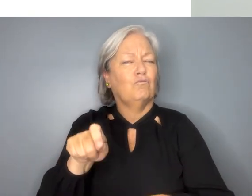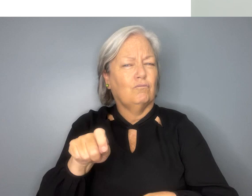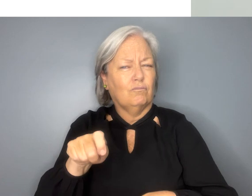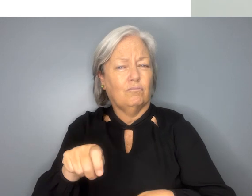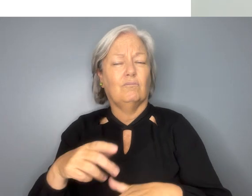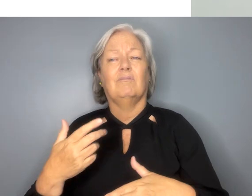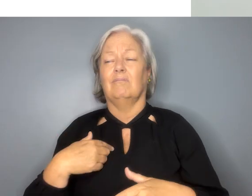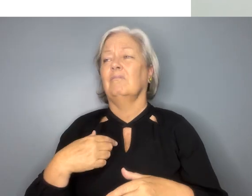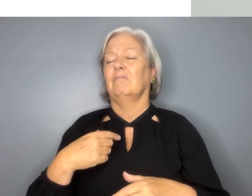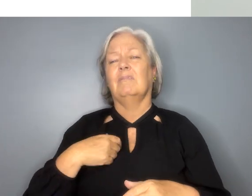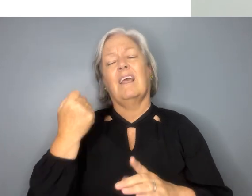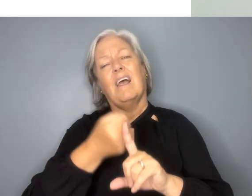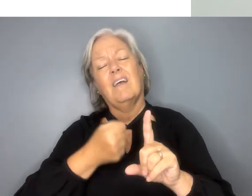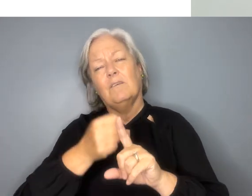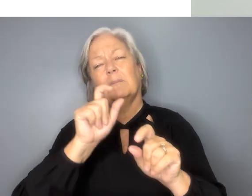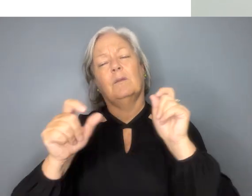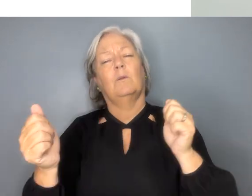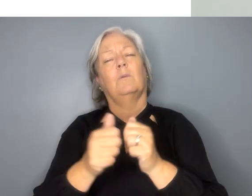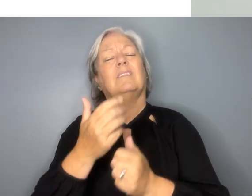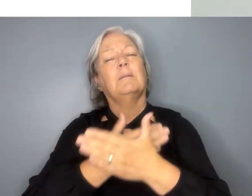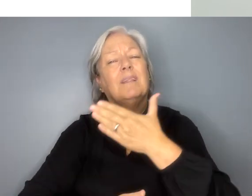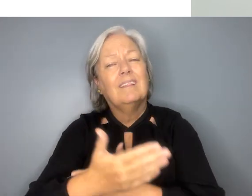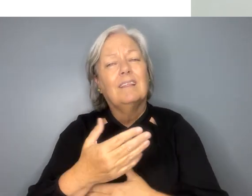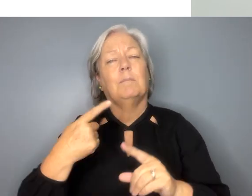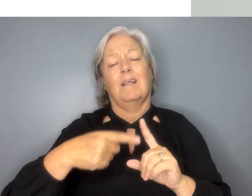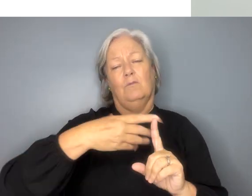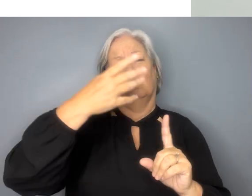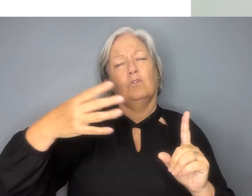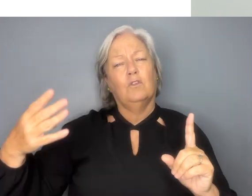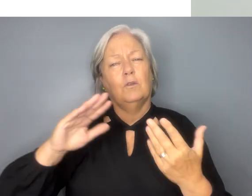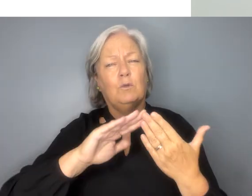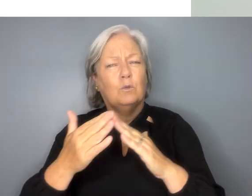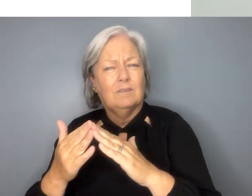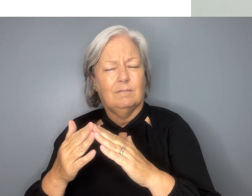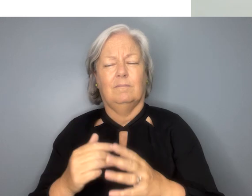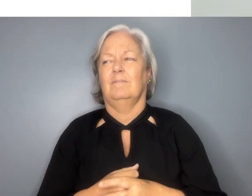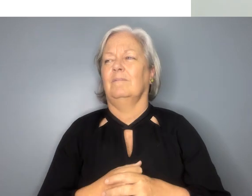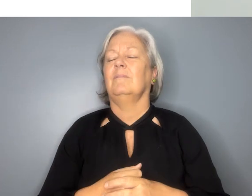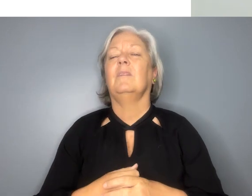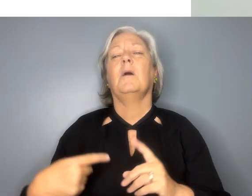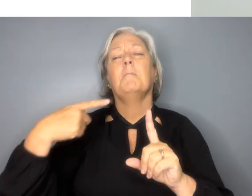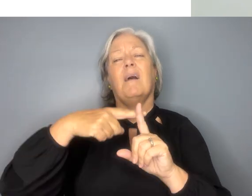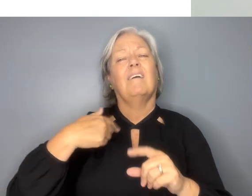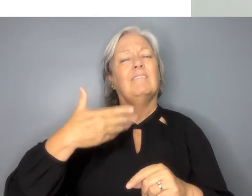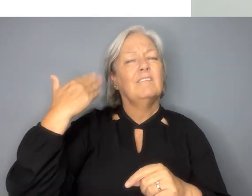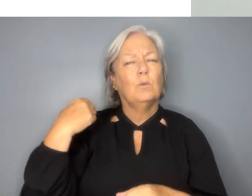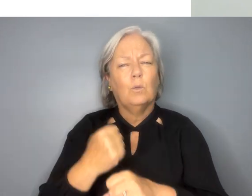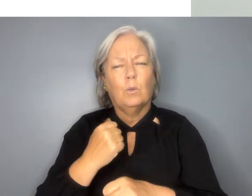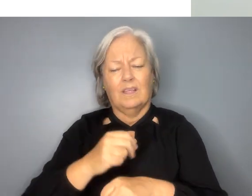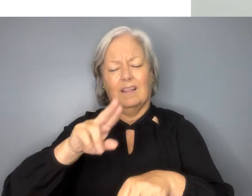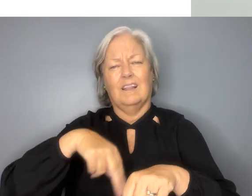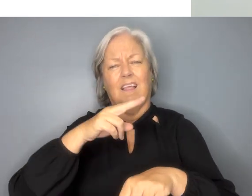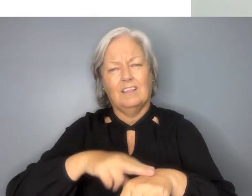and have advocated for the rights of people with disability, the LGBTQIA+ community, and older persons. I also